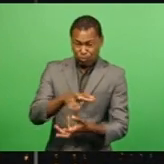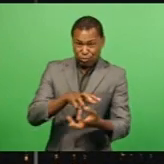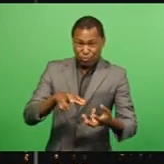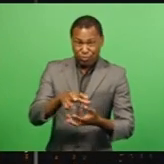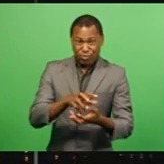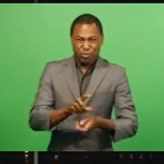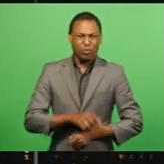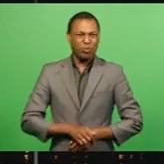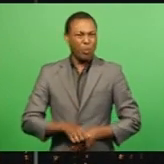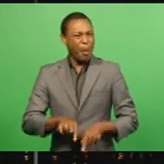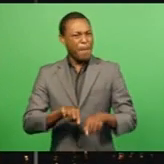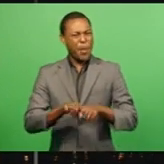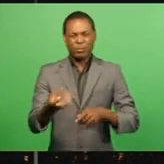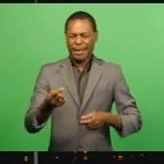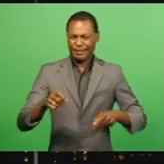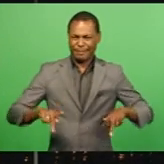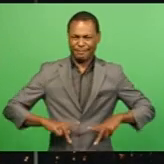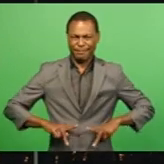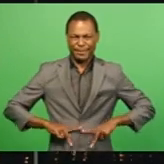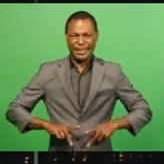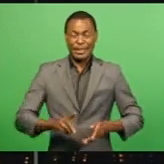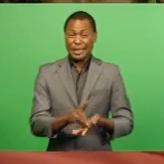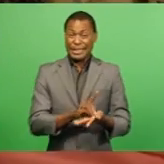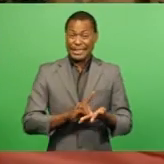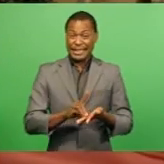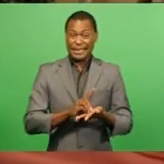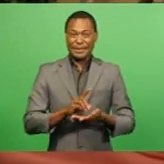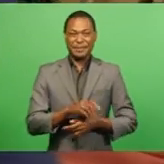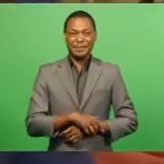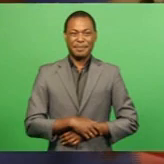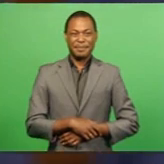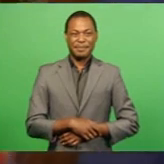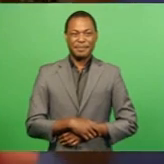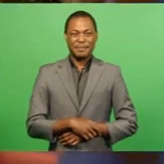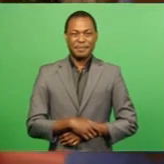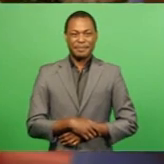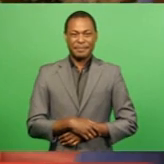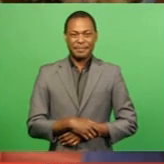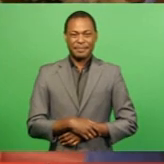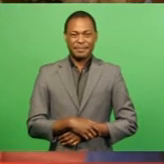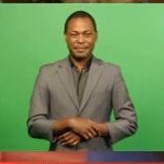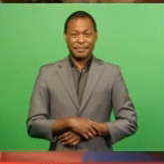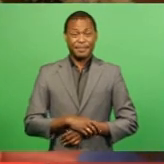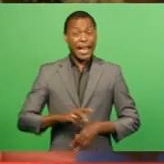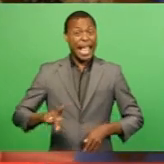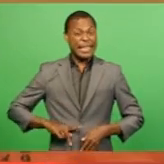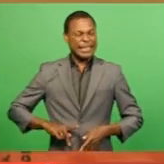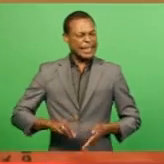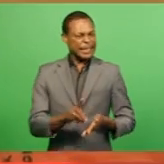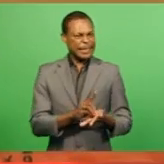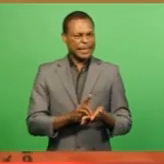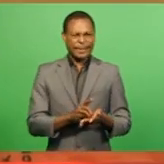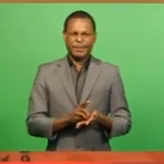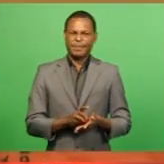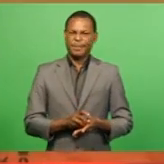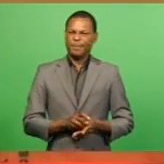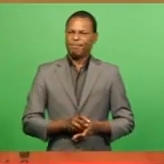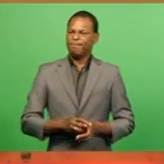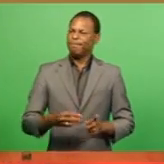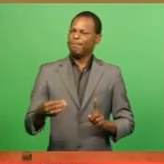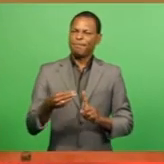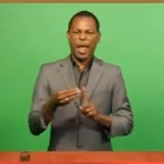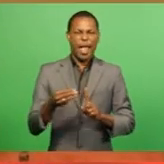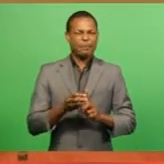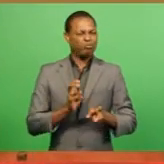of those who have kidney disease. Lena Rees reports. Kidney disease is a major problem worldwide, and it is